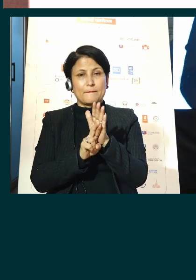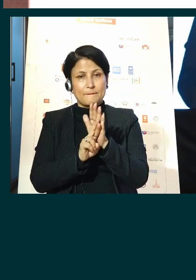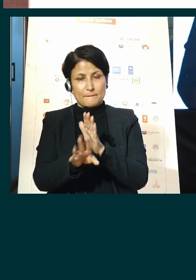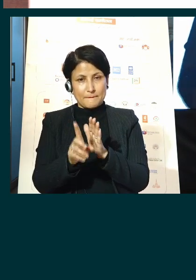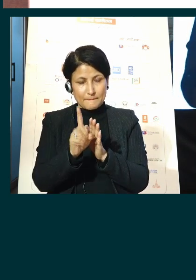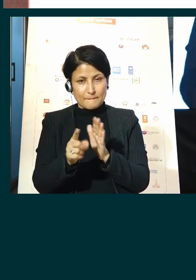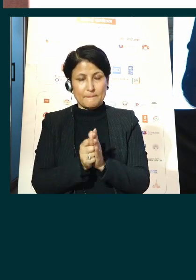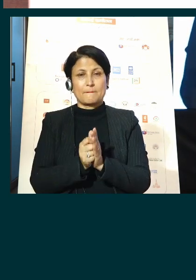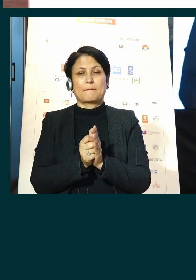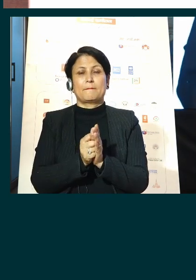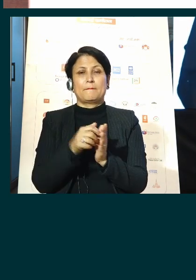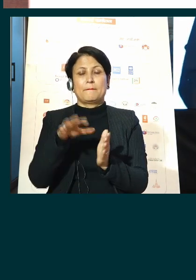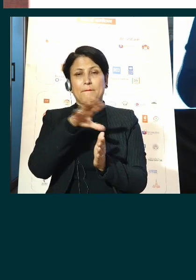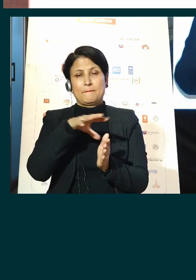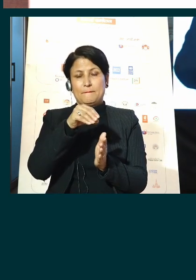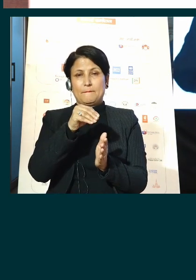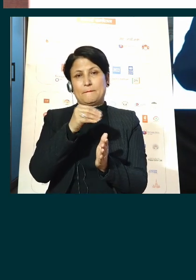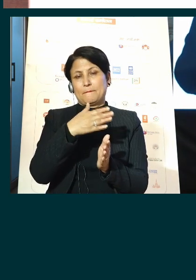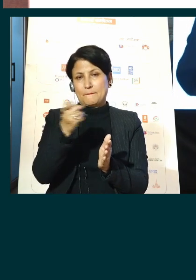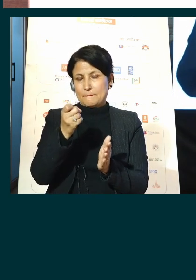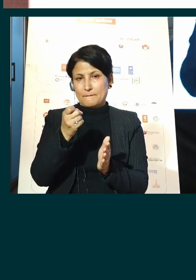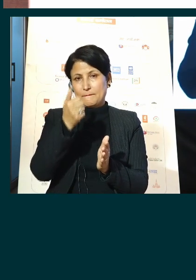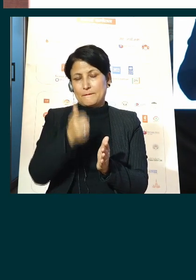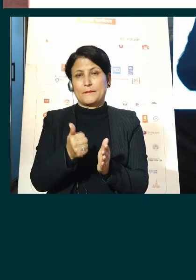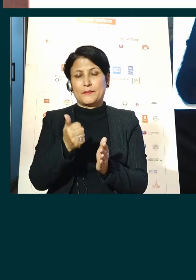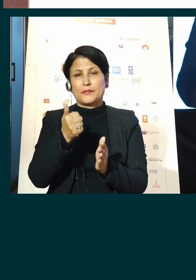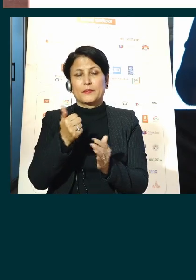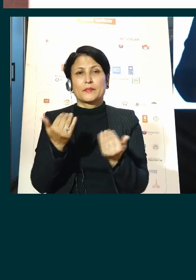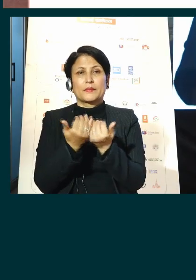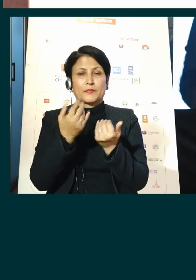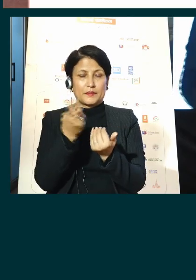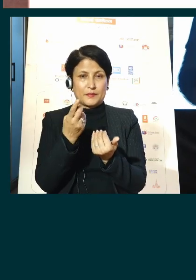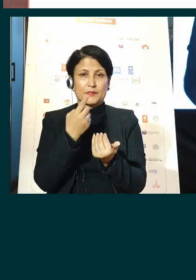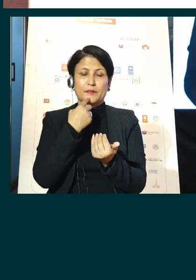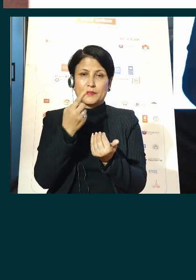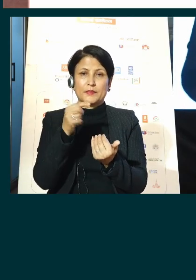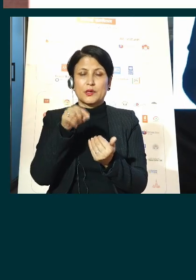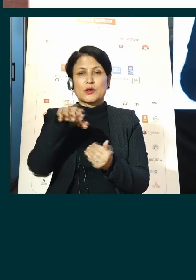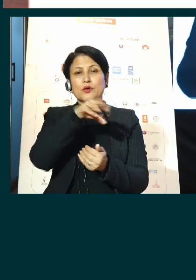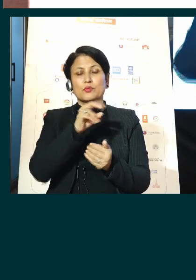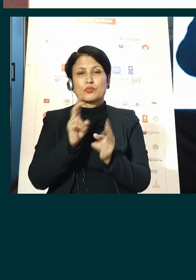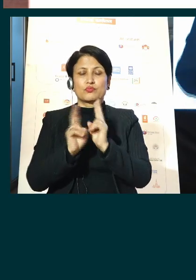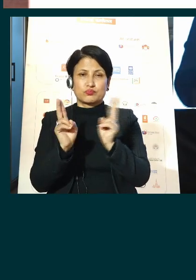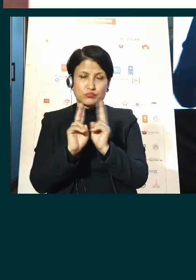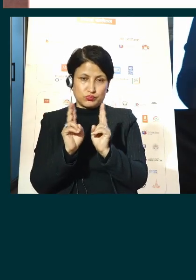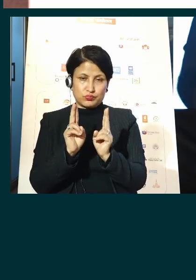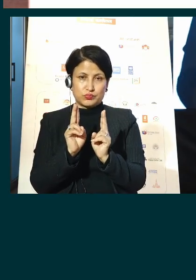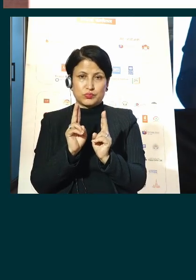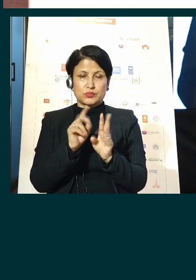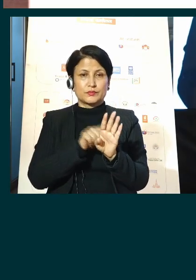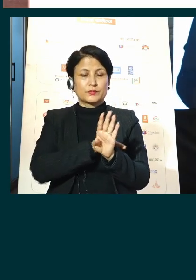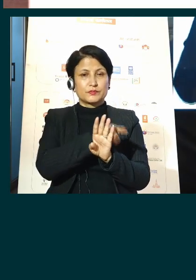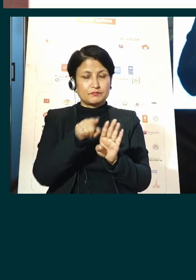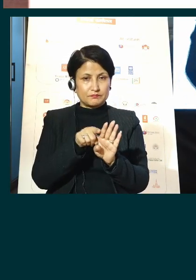key findings for us. And so what we're hoping to do is to bring this forward in a policy brief, bring it forward to share with all